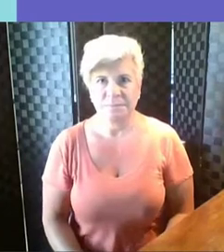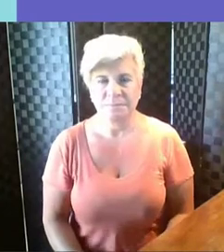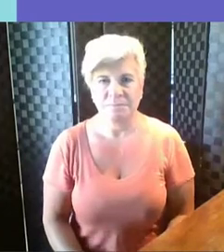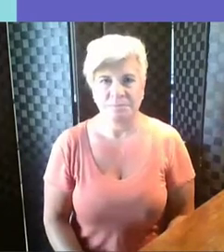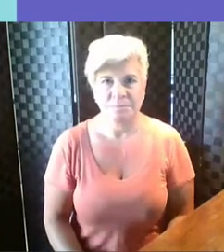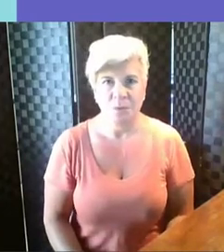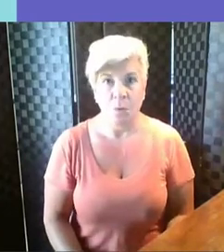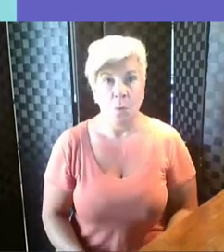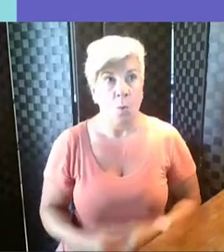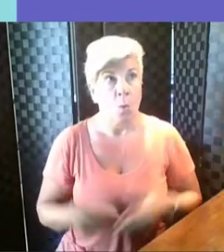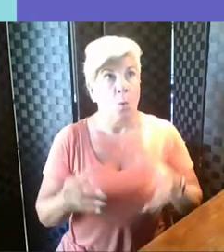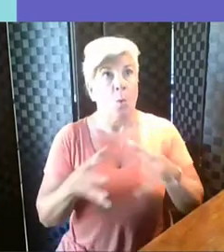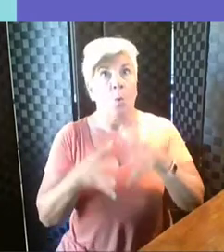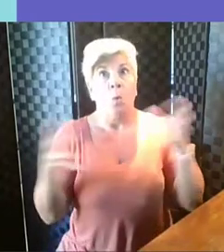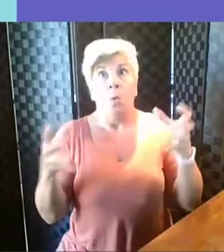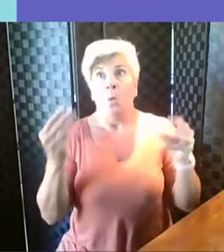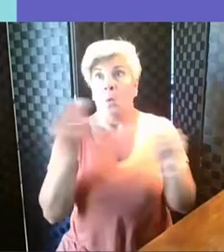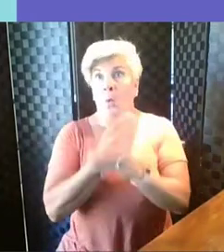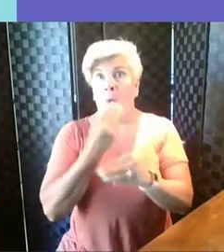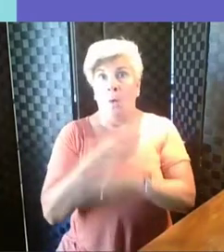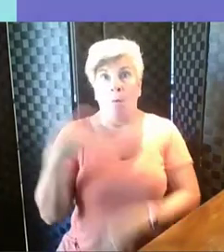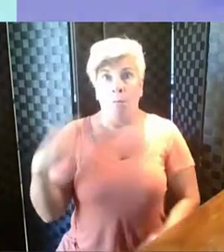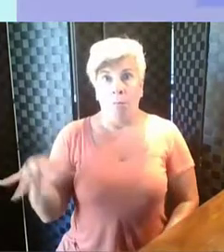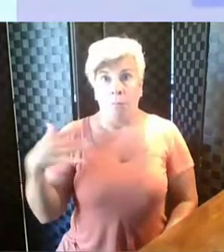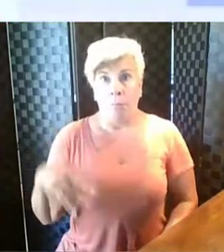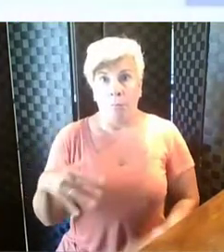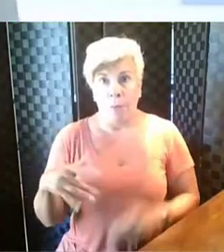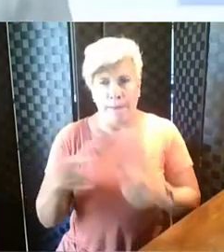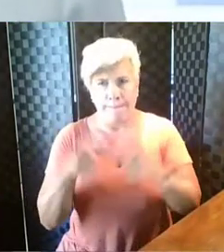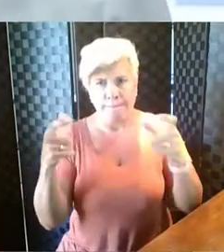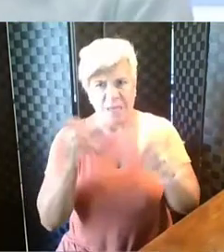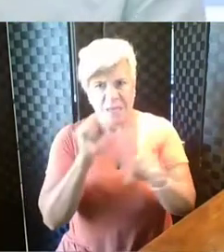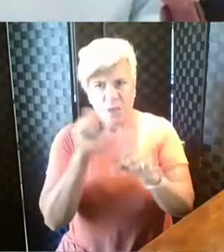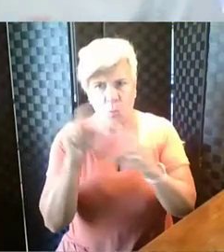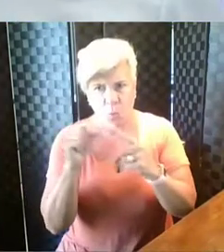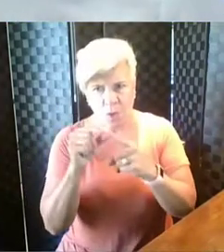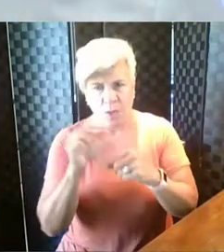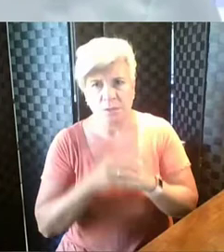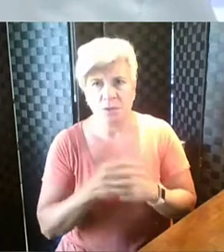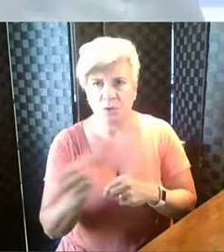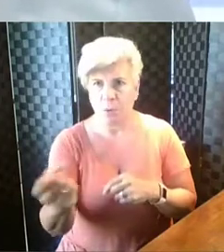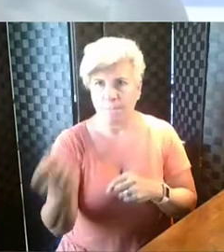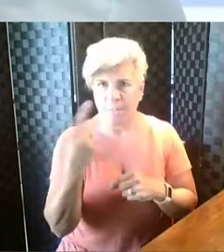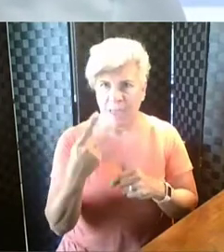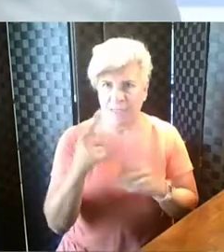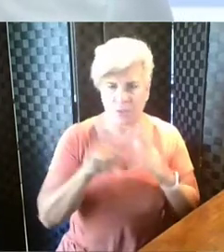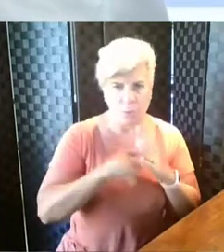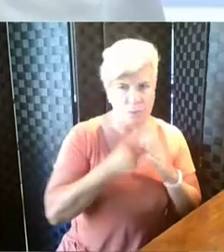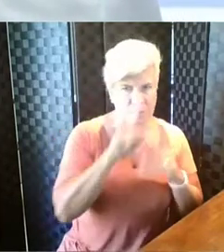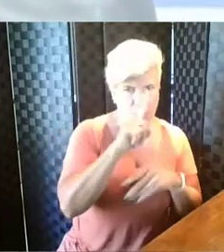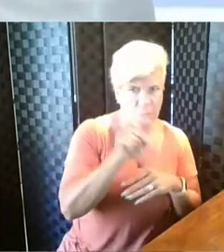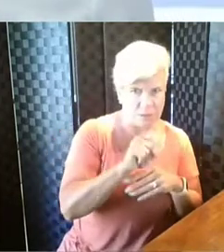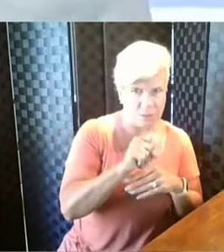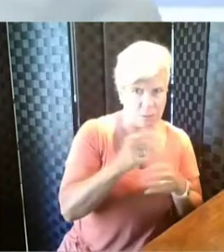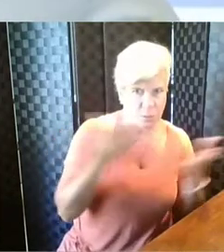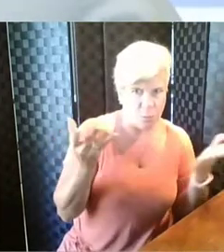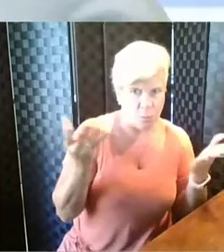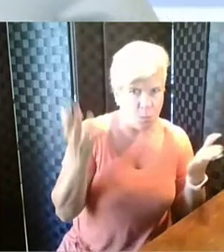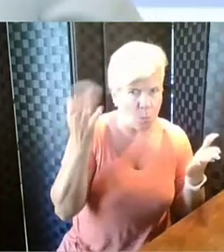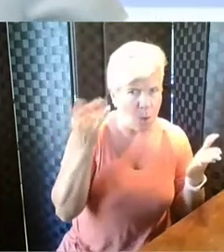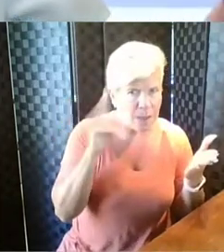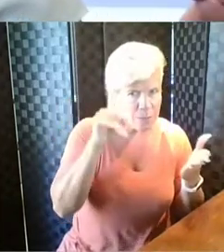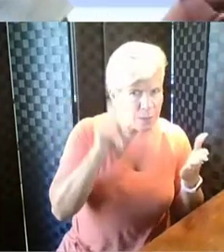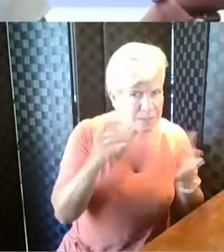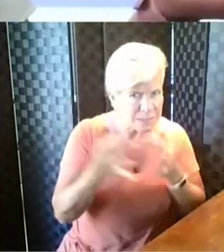Okay, that was a lot of math, wasn't it? And a lot of big words. But let's go back to that original question that I asked you. Why do we